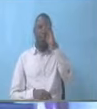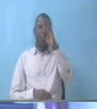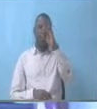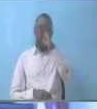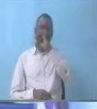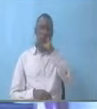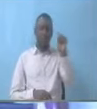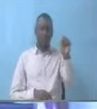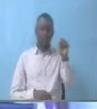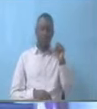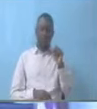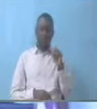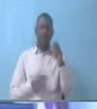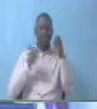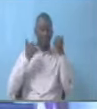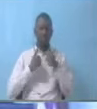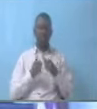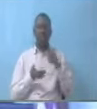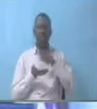16 November